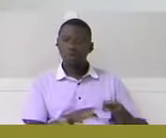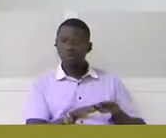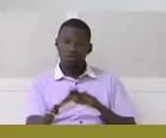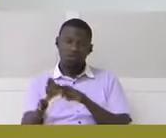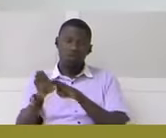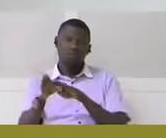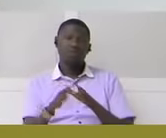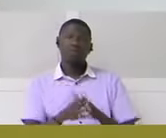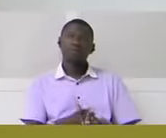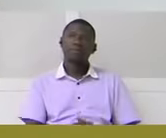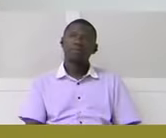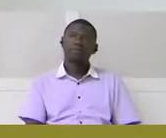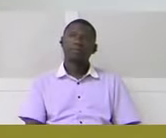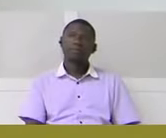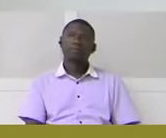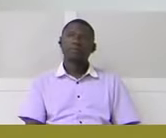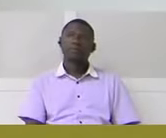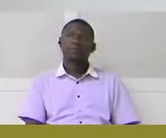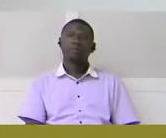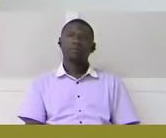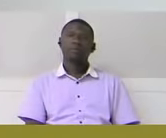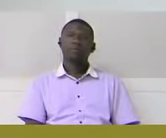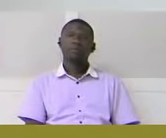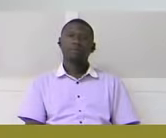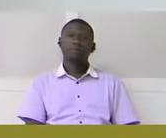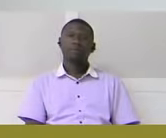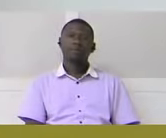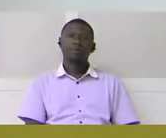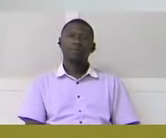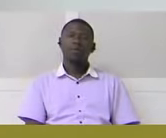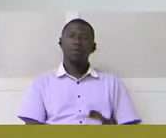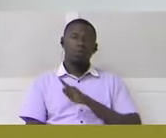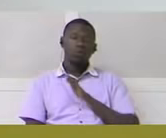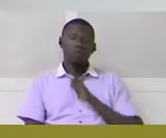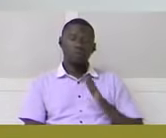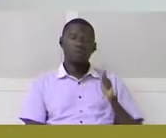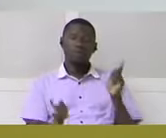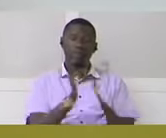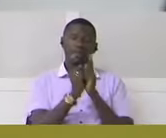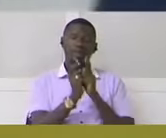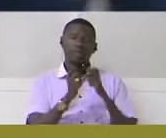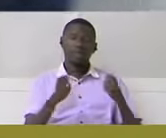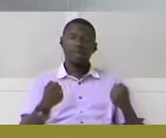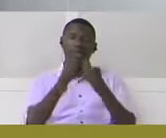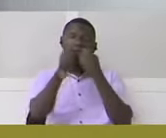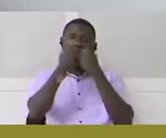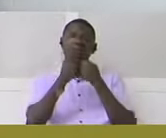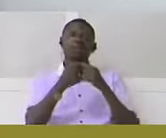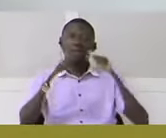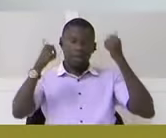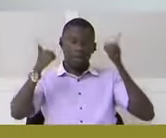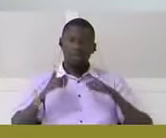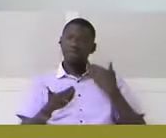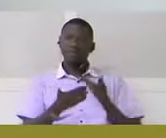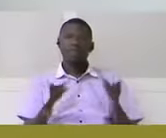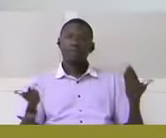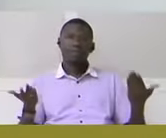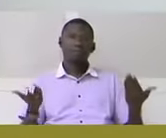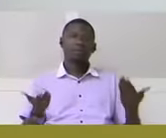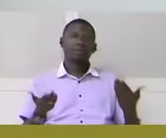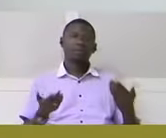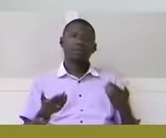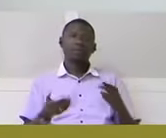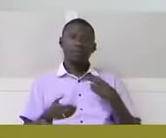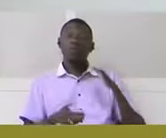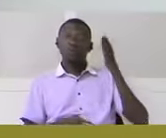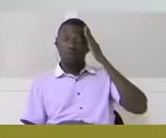Ko nying konta sabati ni nola. Katum bida mbebori kanda nukara. We met the accident already occurred. Nata le ngatra accident nying keta. You